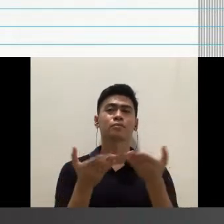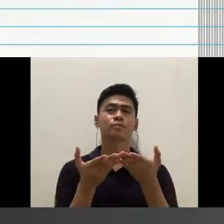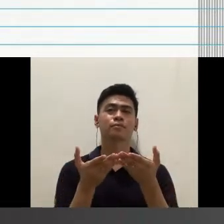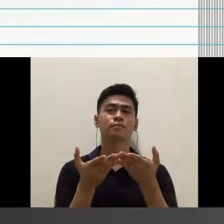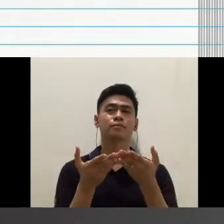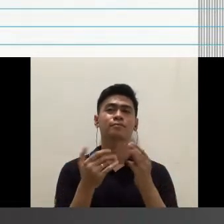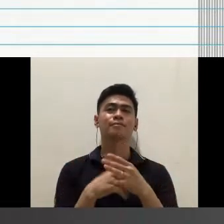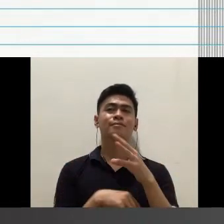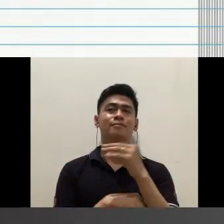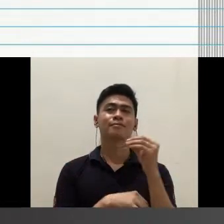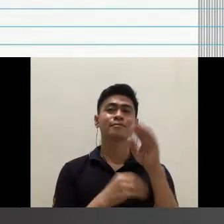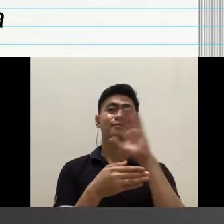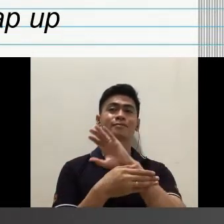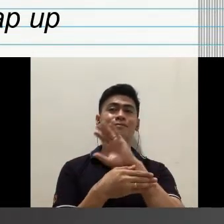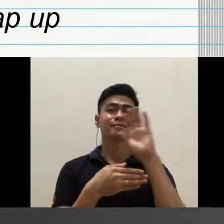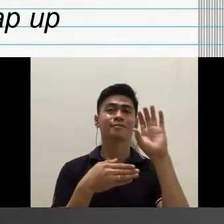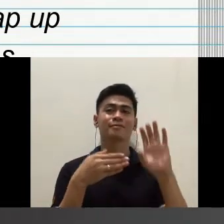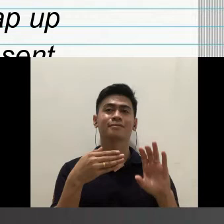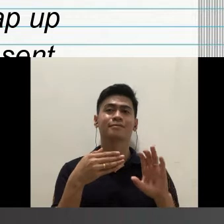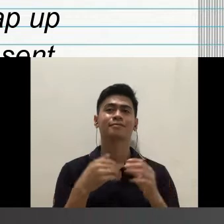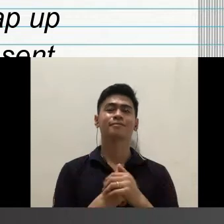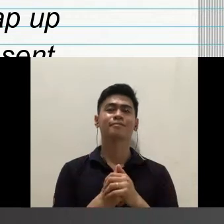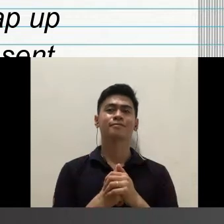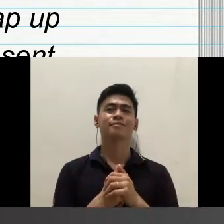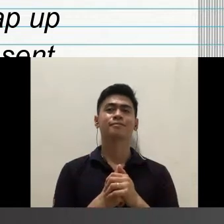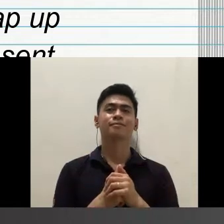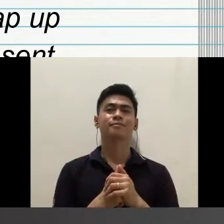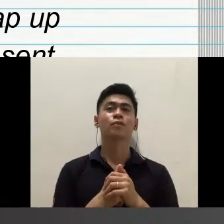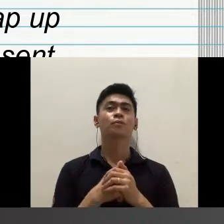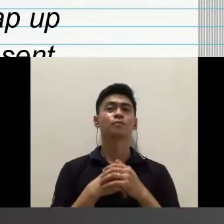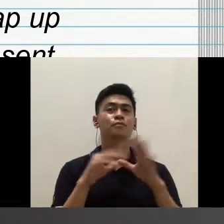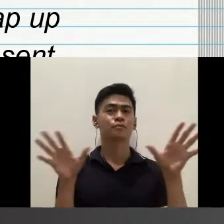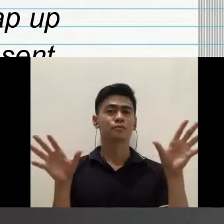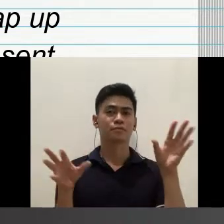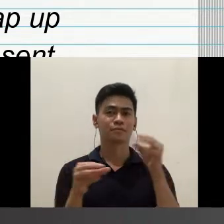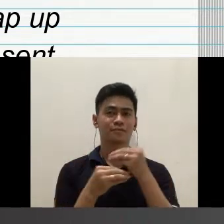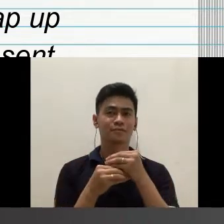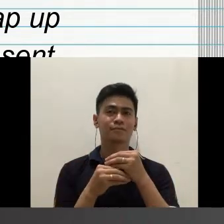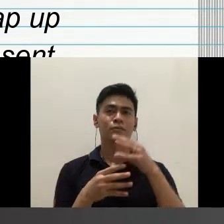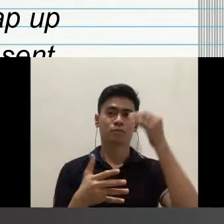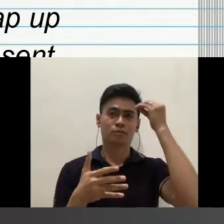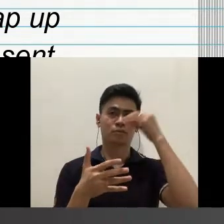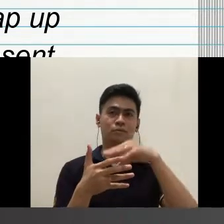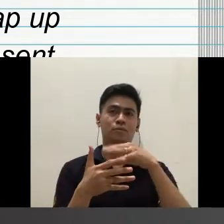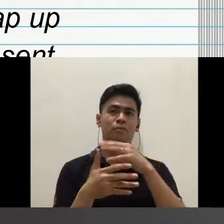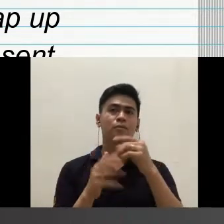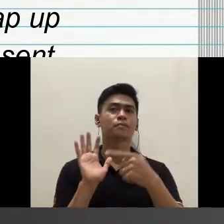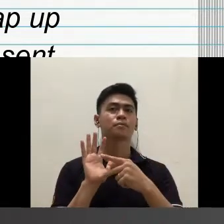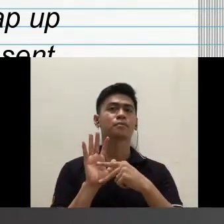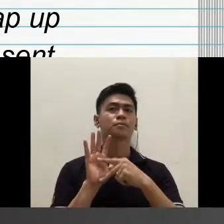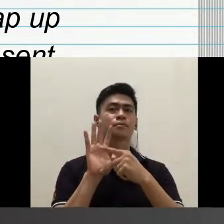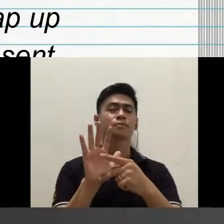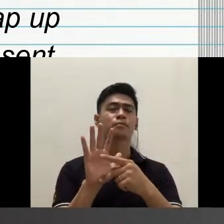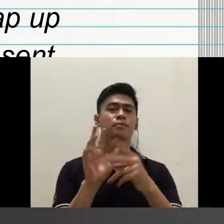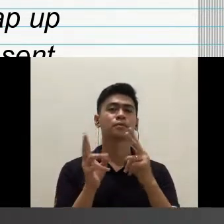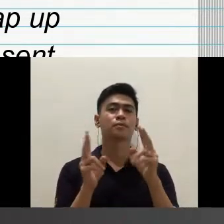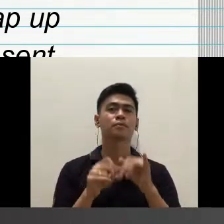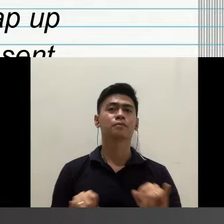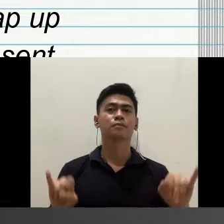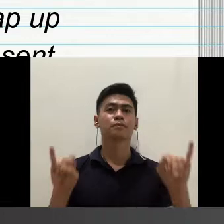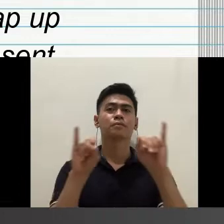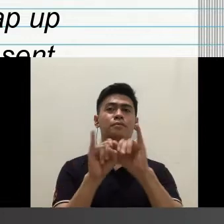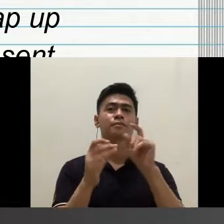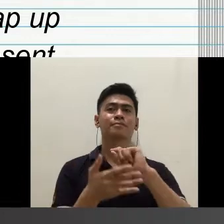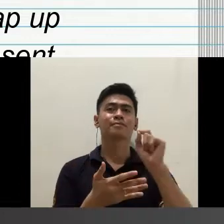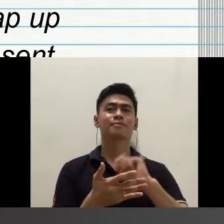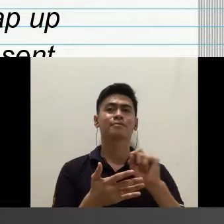the conclusion that will wrap up the information and present the significance of your writing in the real world.